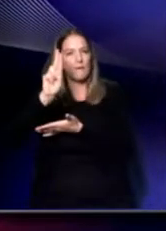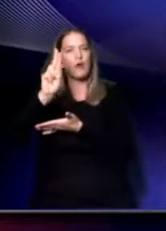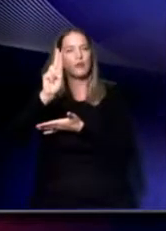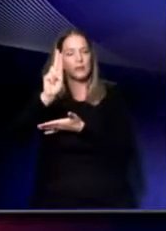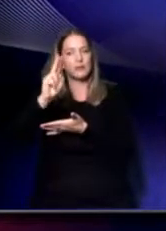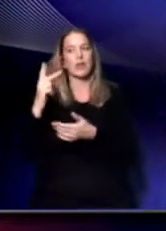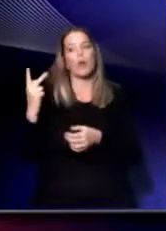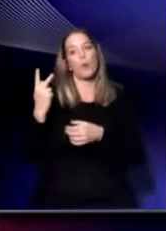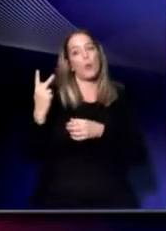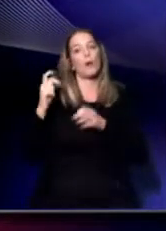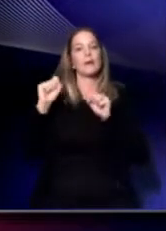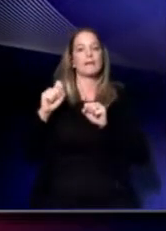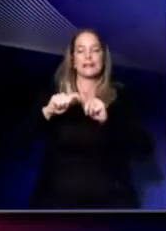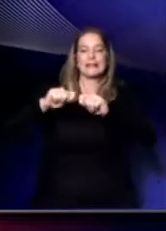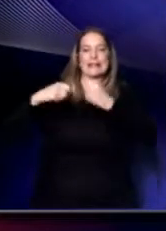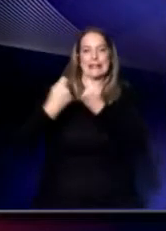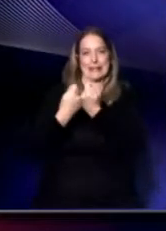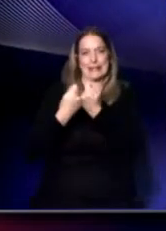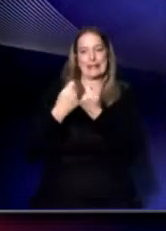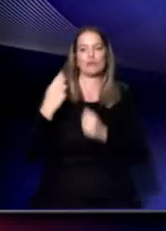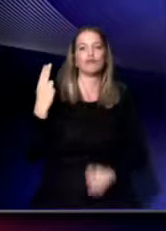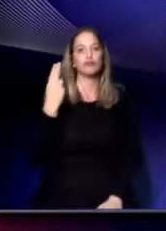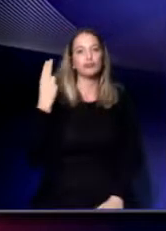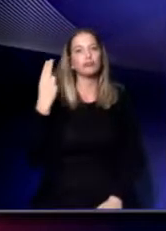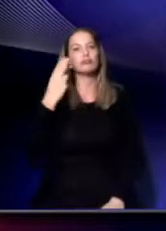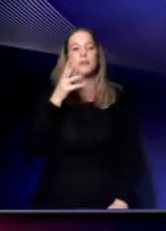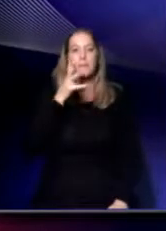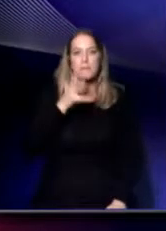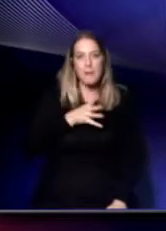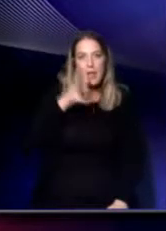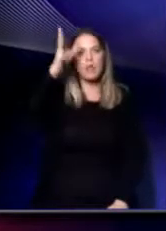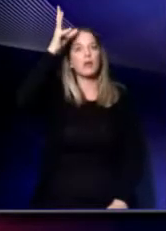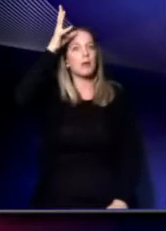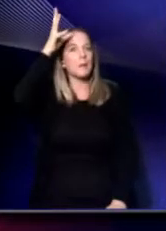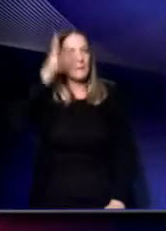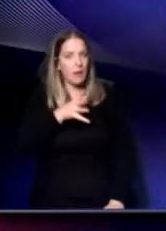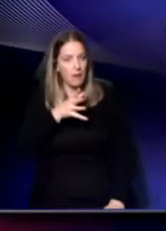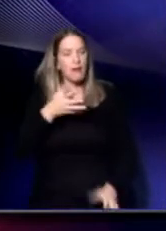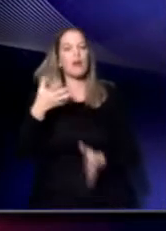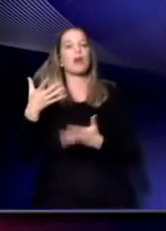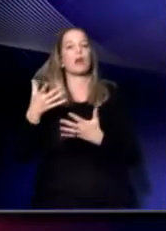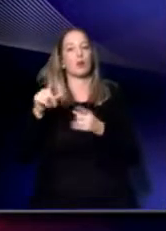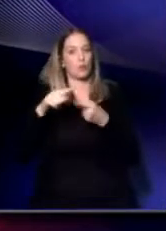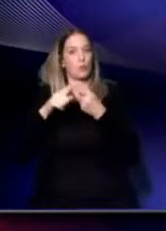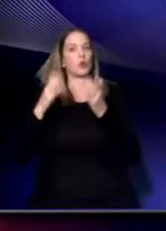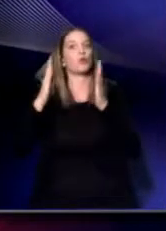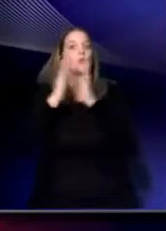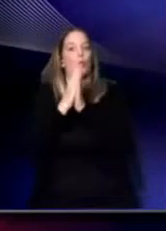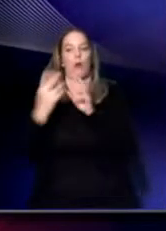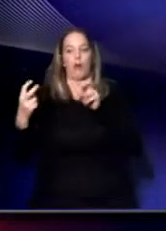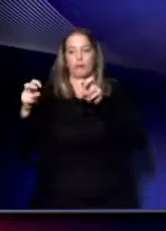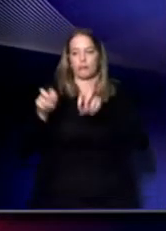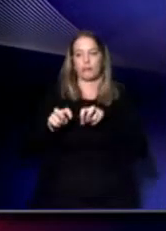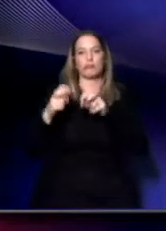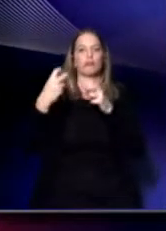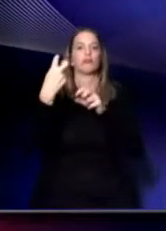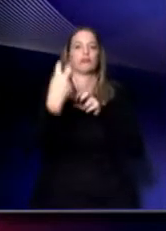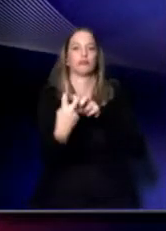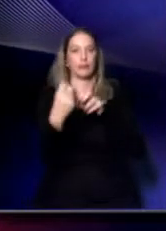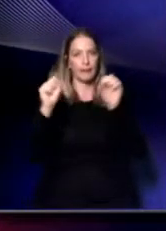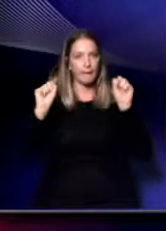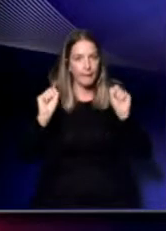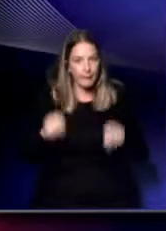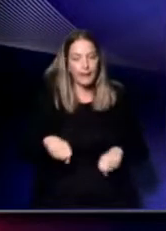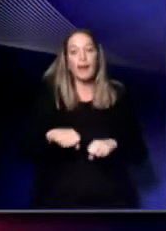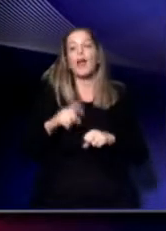team, male and female, in the past when that's been requested. Cheryl has served as a female when